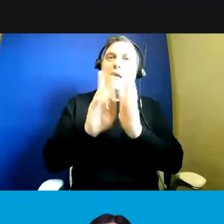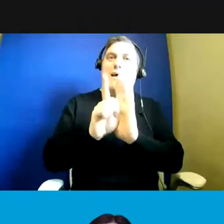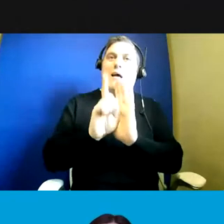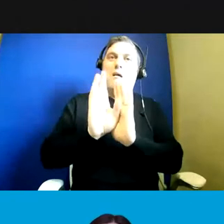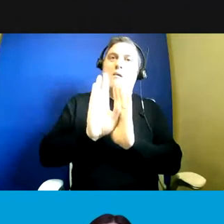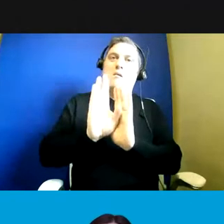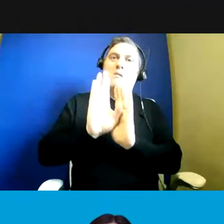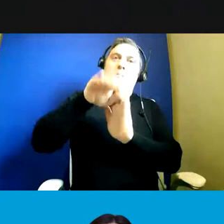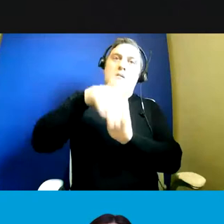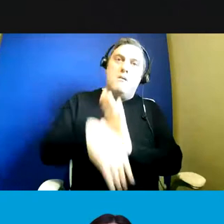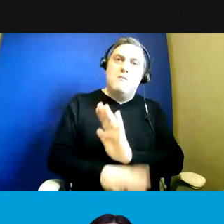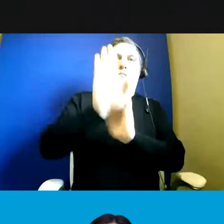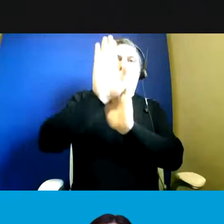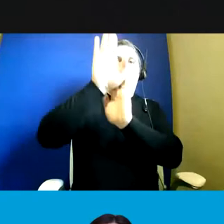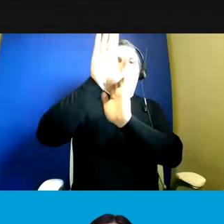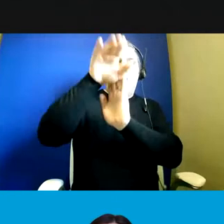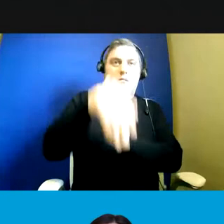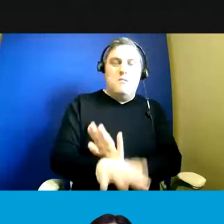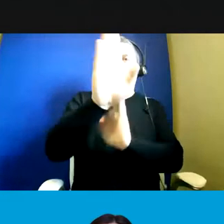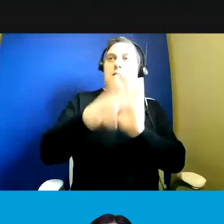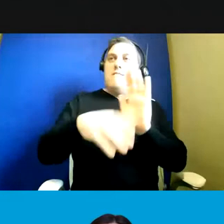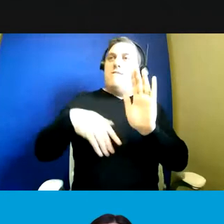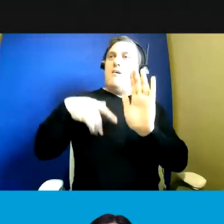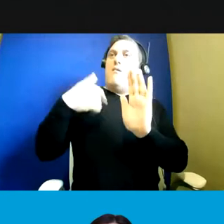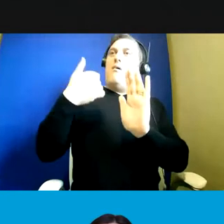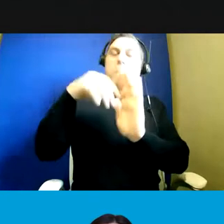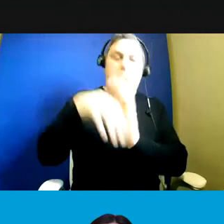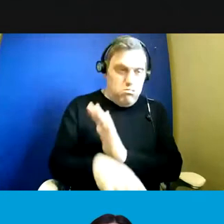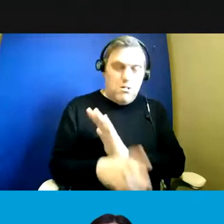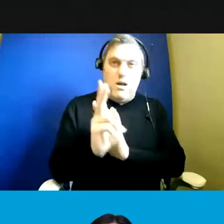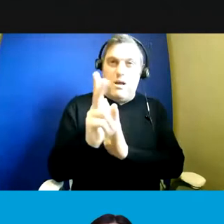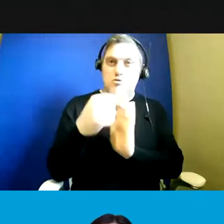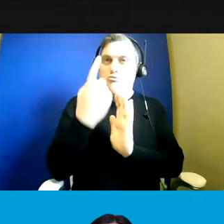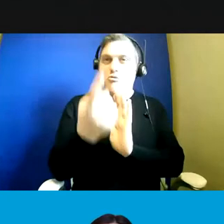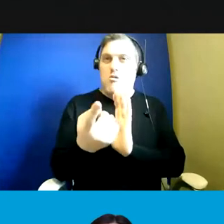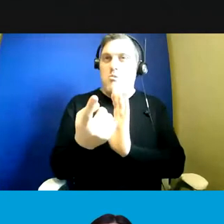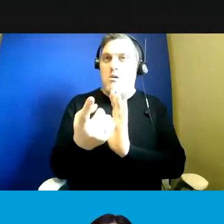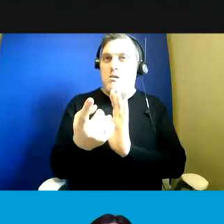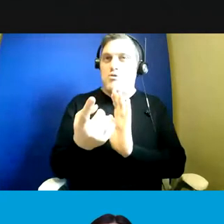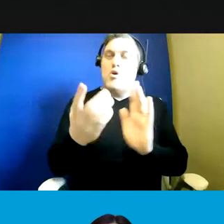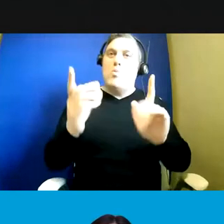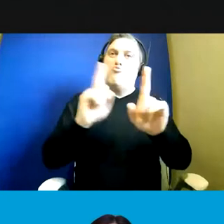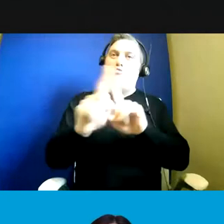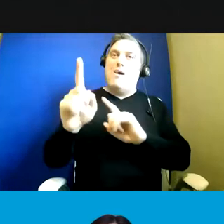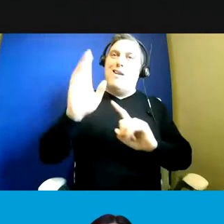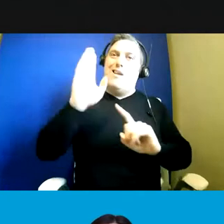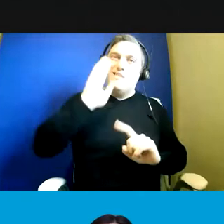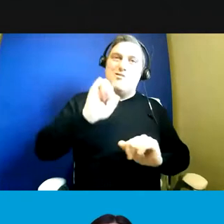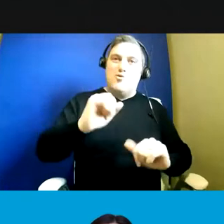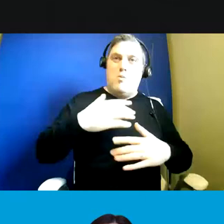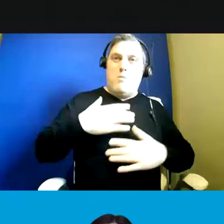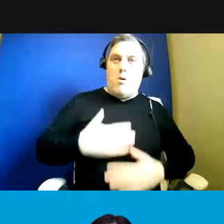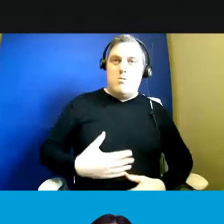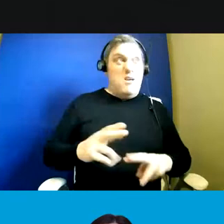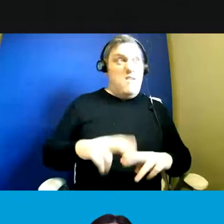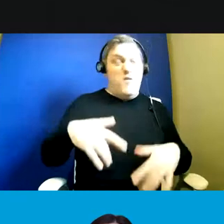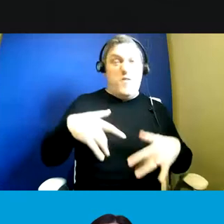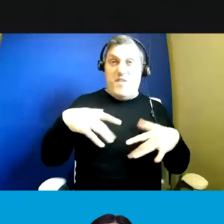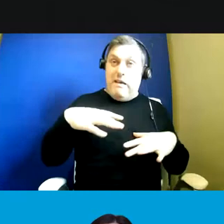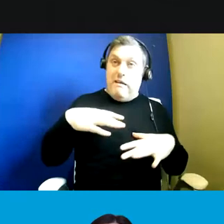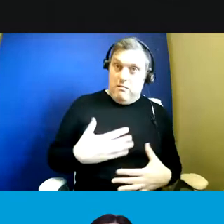it's much more wavy in terms of a recovery line. So if you listen to your body, if you're feeling fatigued, that